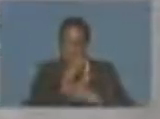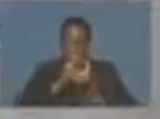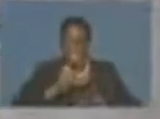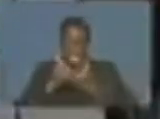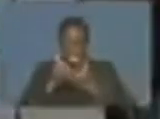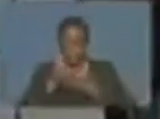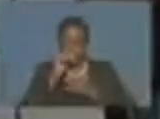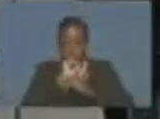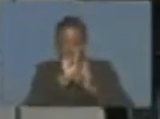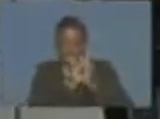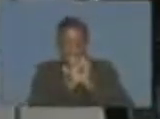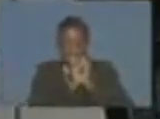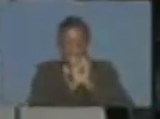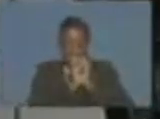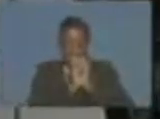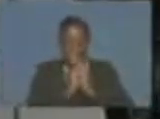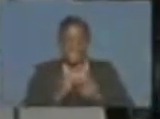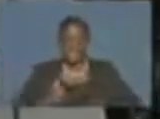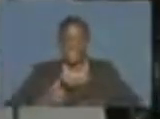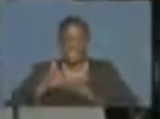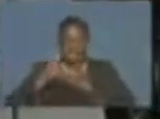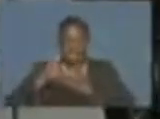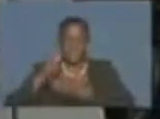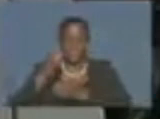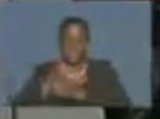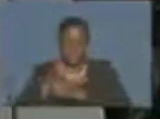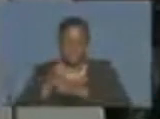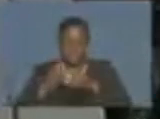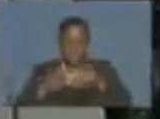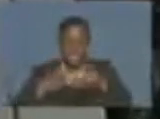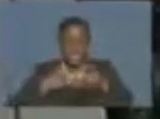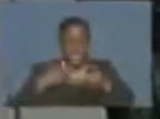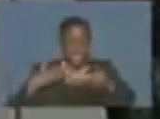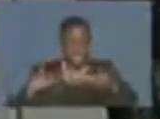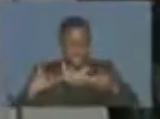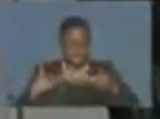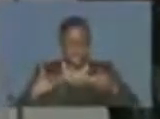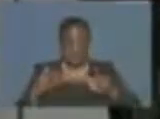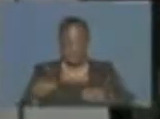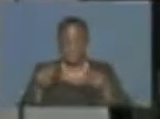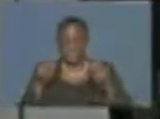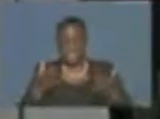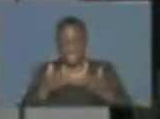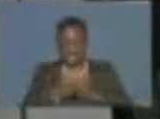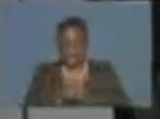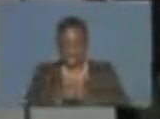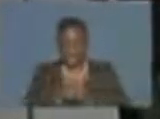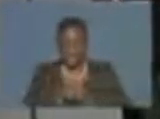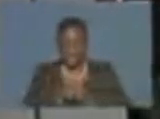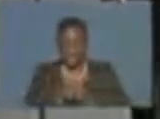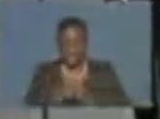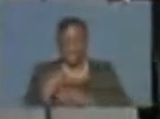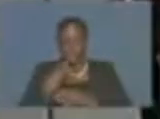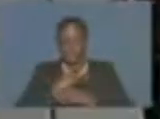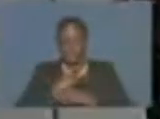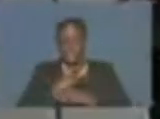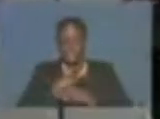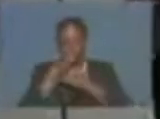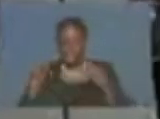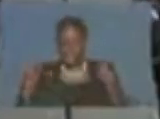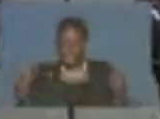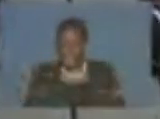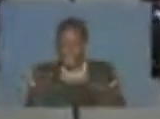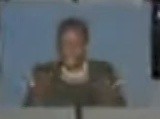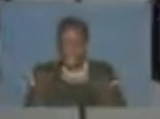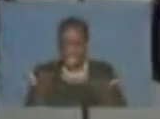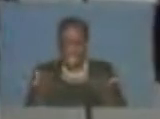Ben Albury, says he's privileged to have made this invaluable contribution. We're very invested in this neighborhood.